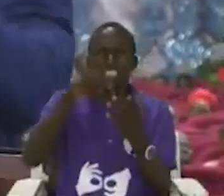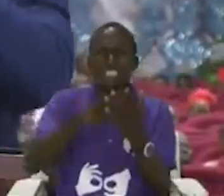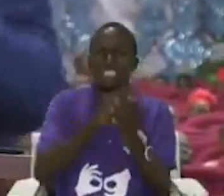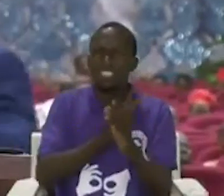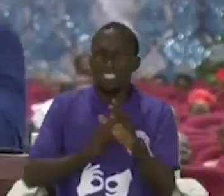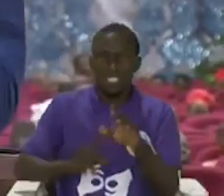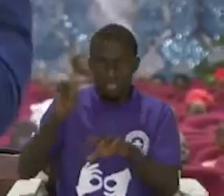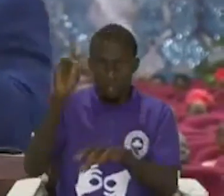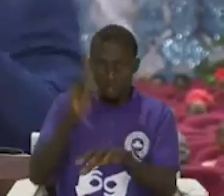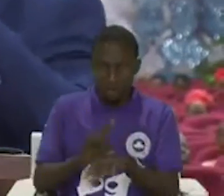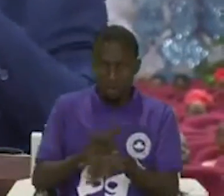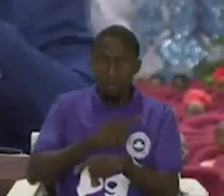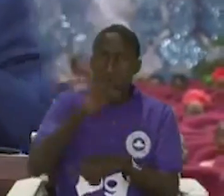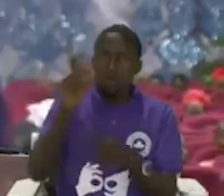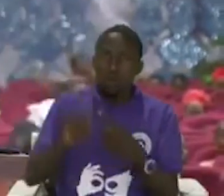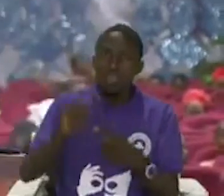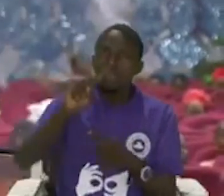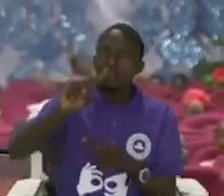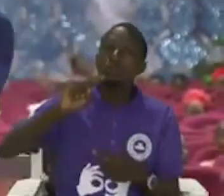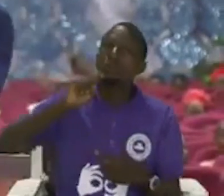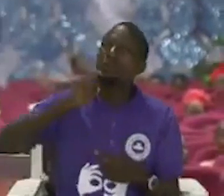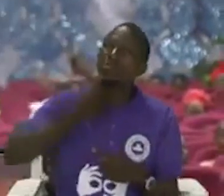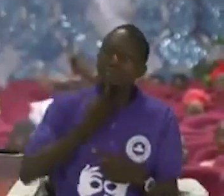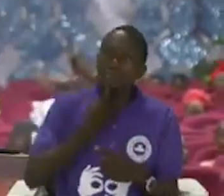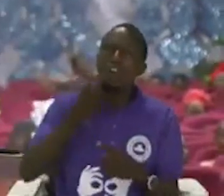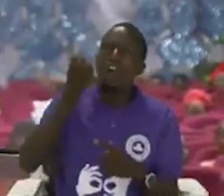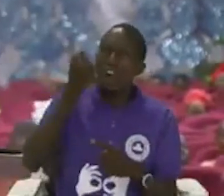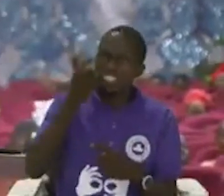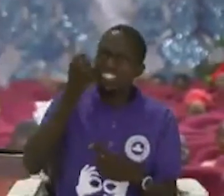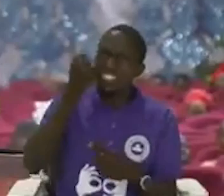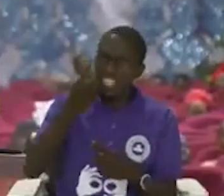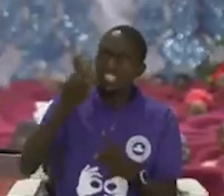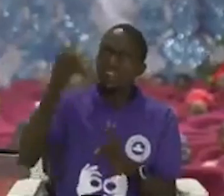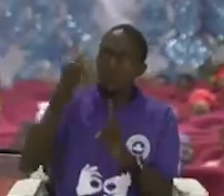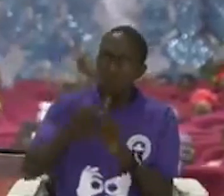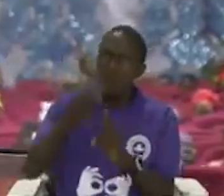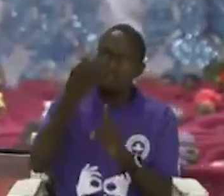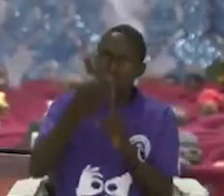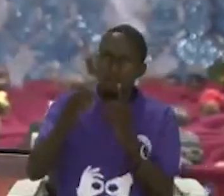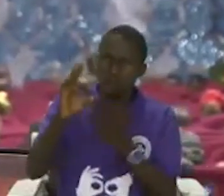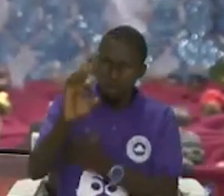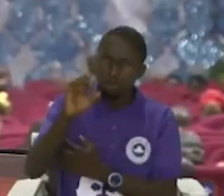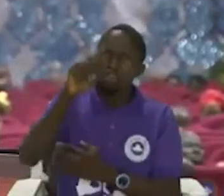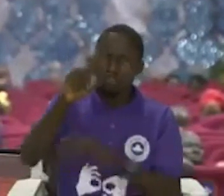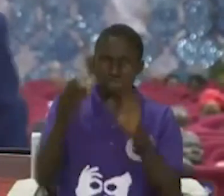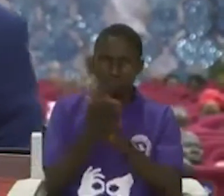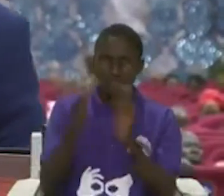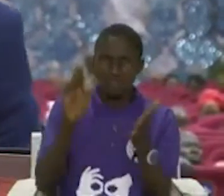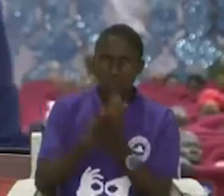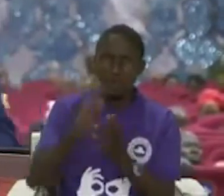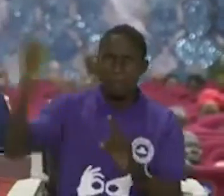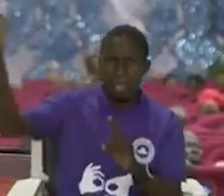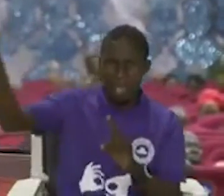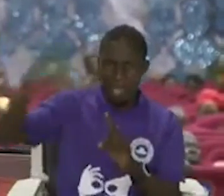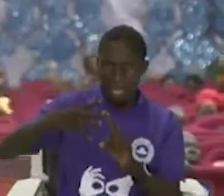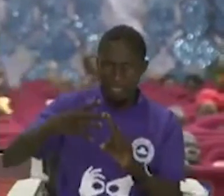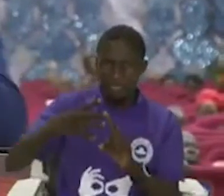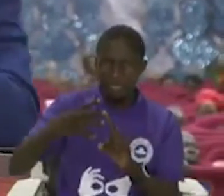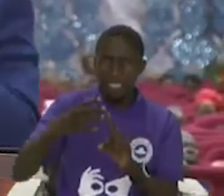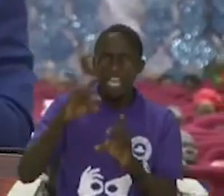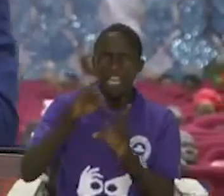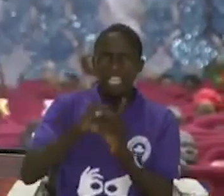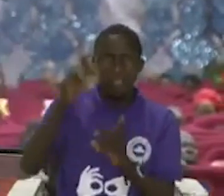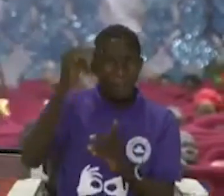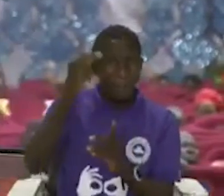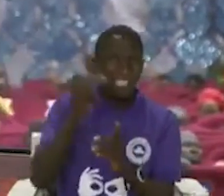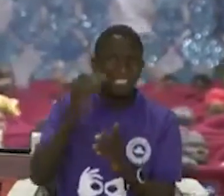When you intensify in understanding the word of God, you become light yourself. In Matthew chapter